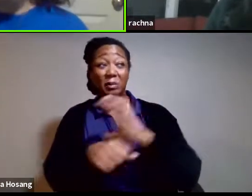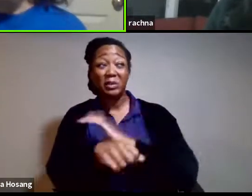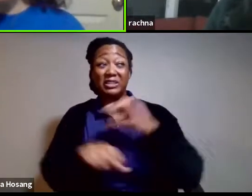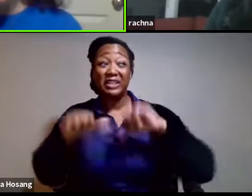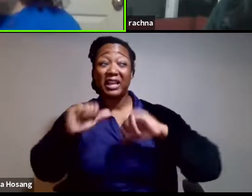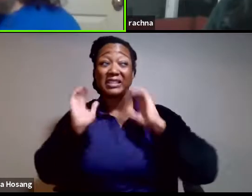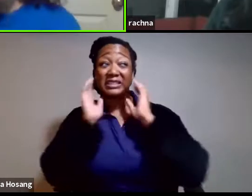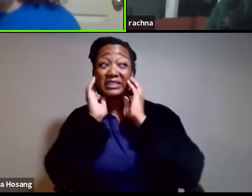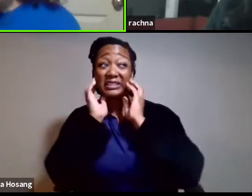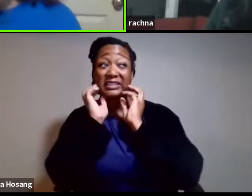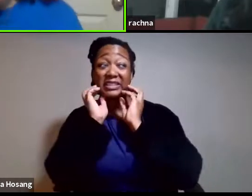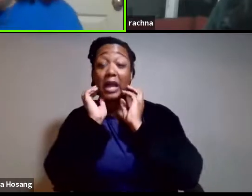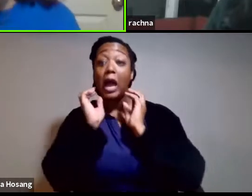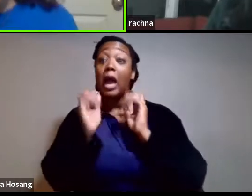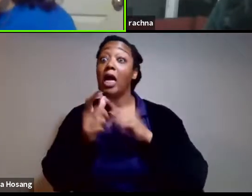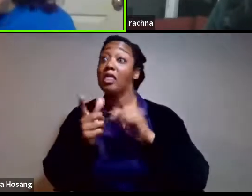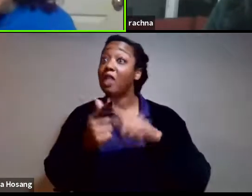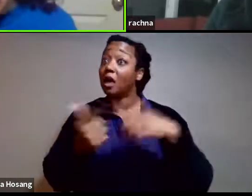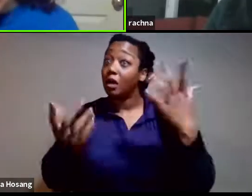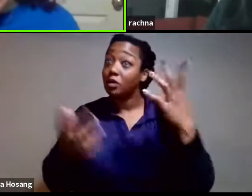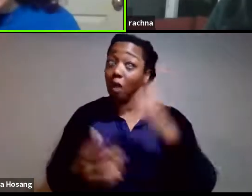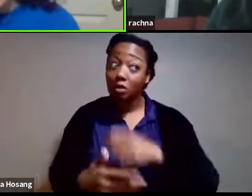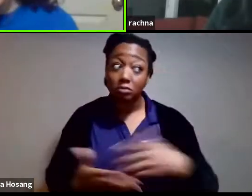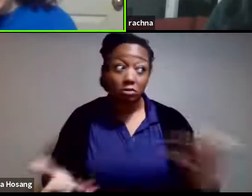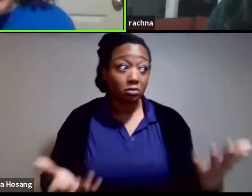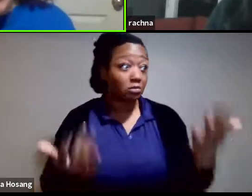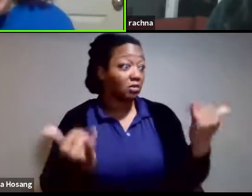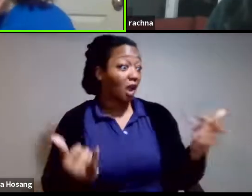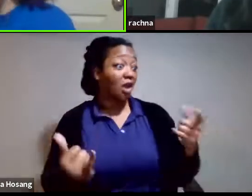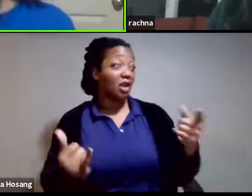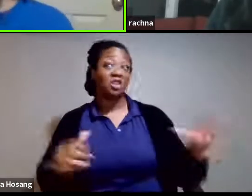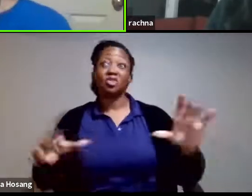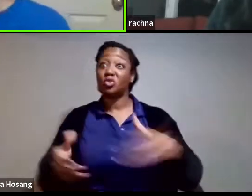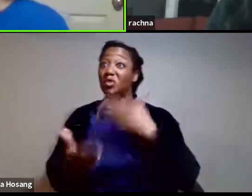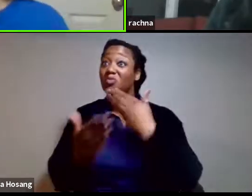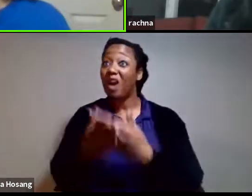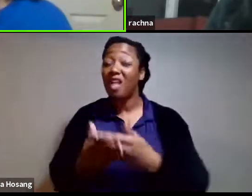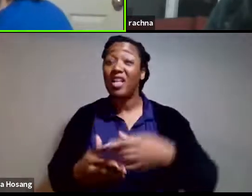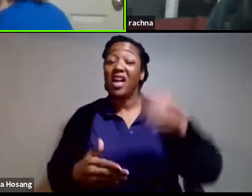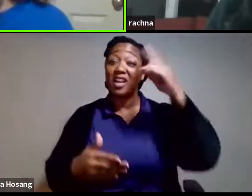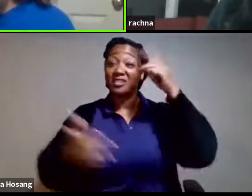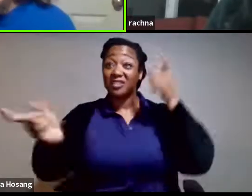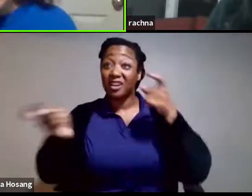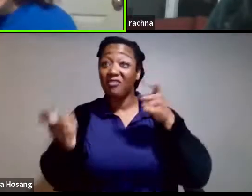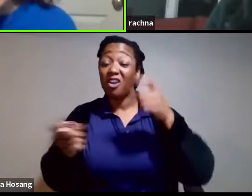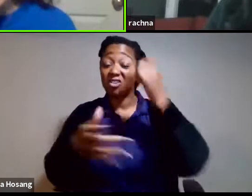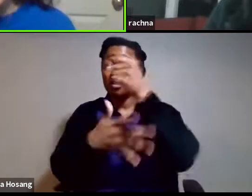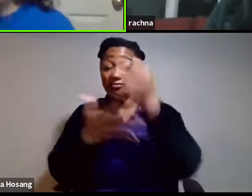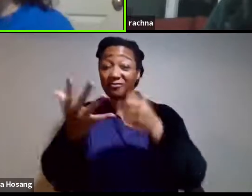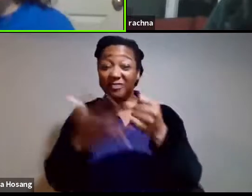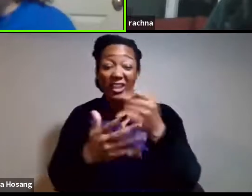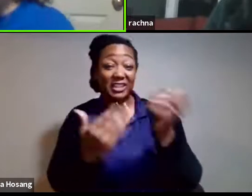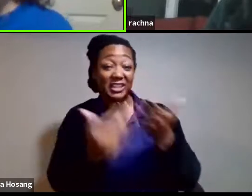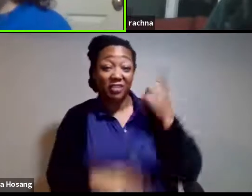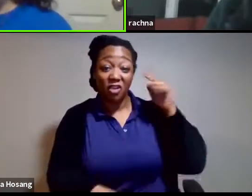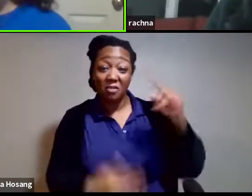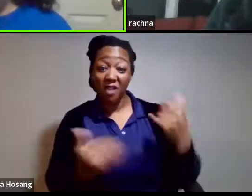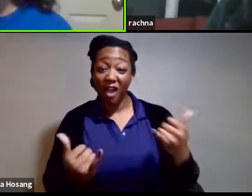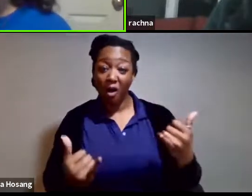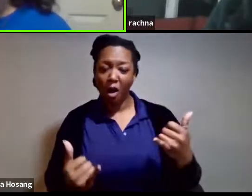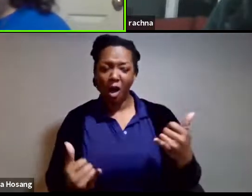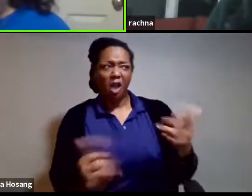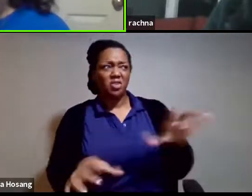he's doing really well with all this executive functioning stuff. And so I said to him, what's the difference? And he said,